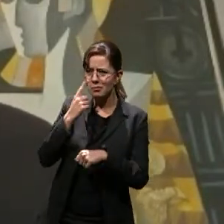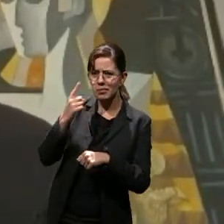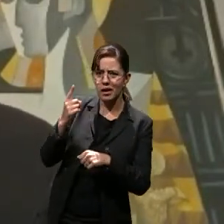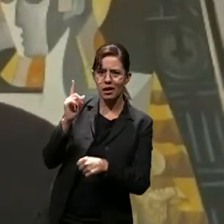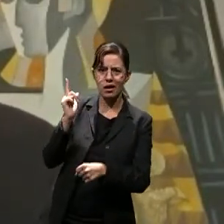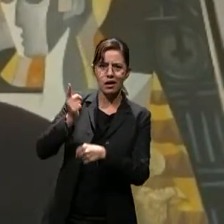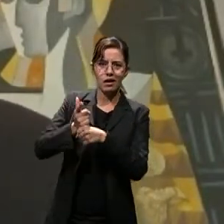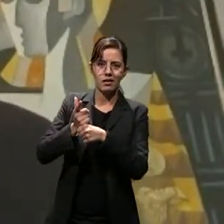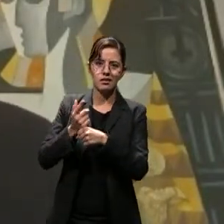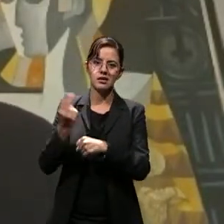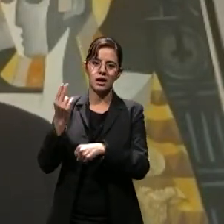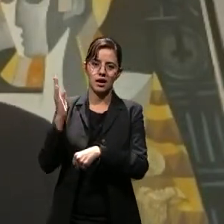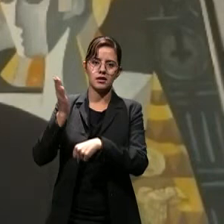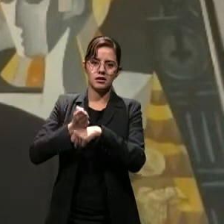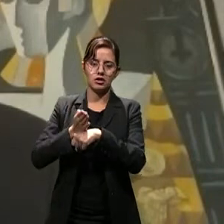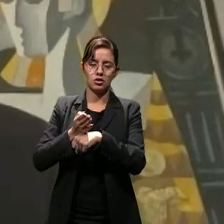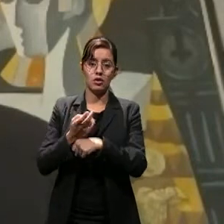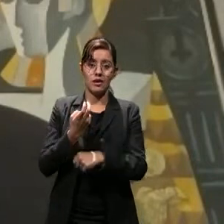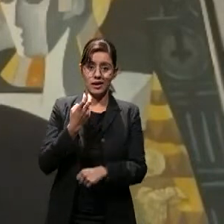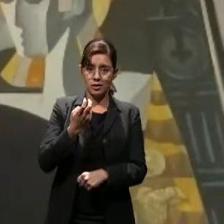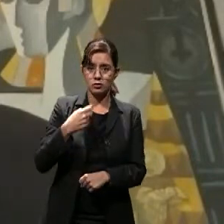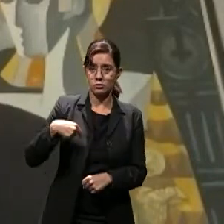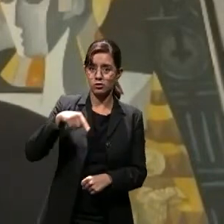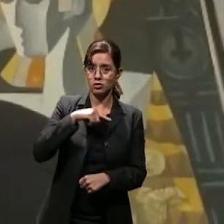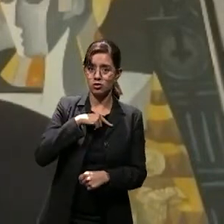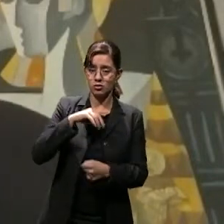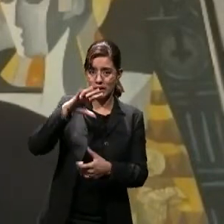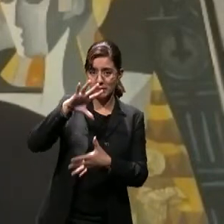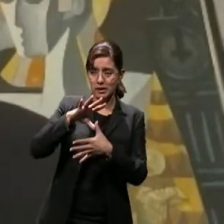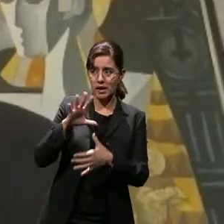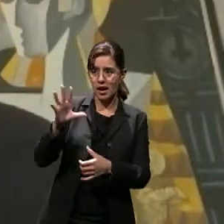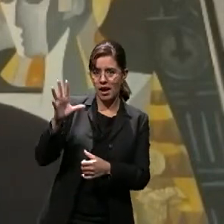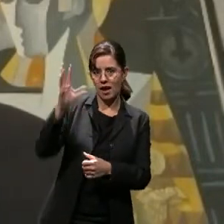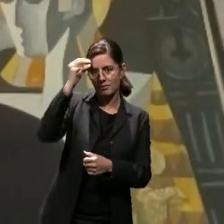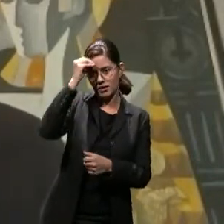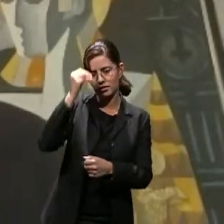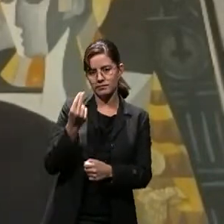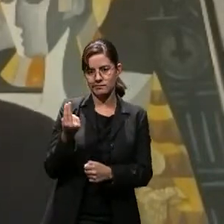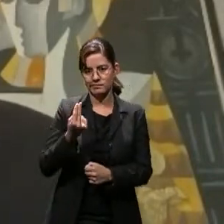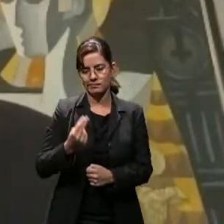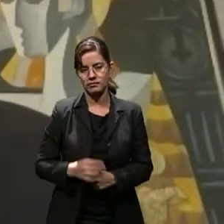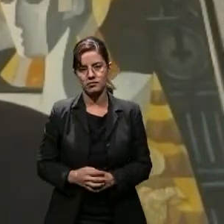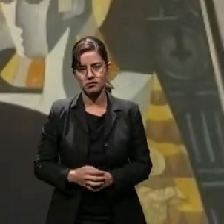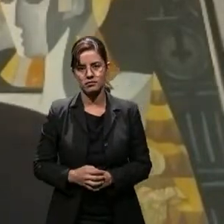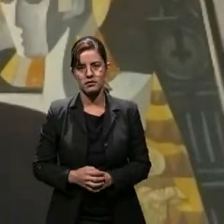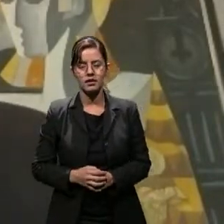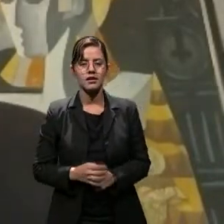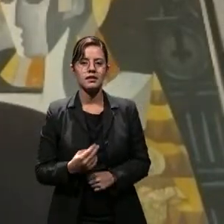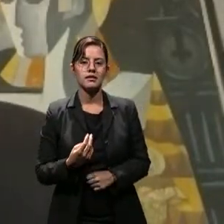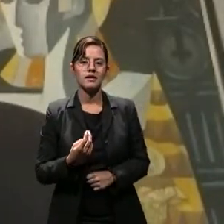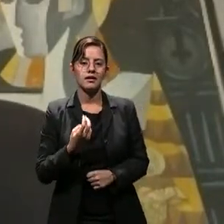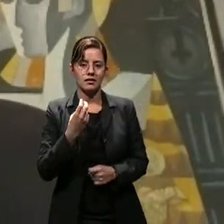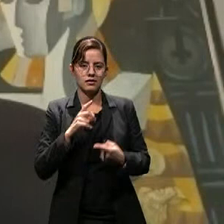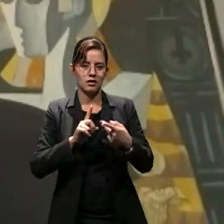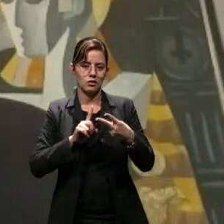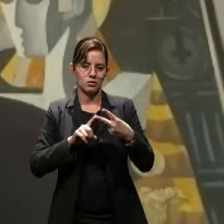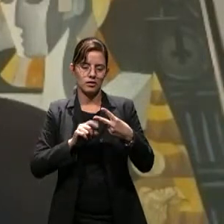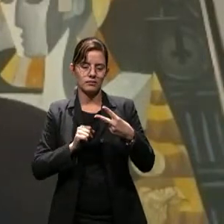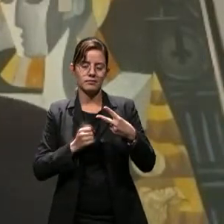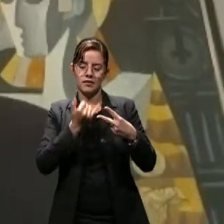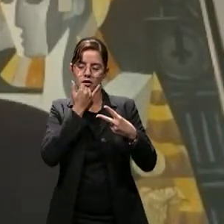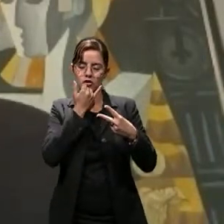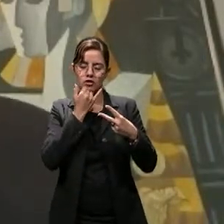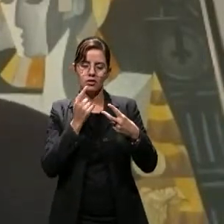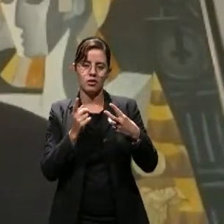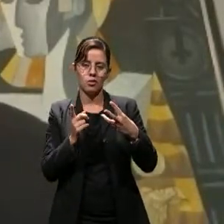I think that this is something that we definitely should learn from in the region. Secondly, I'm